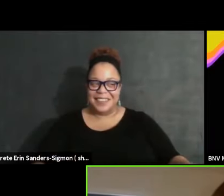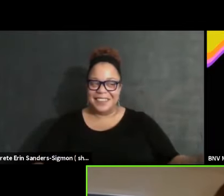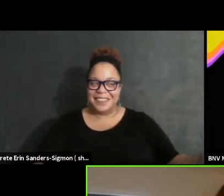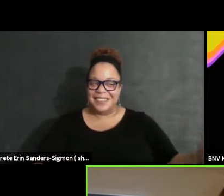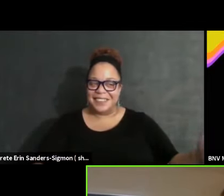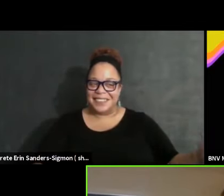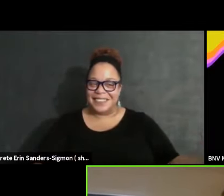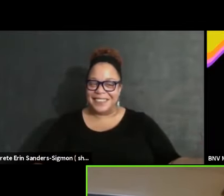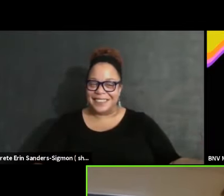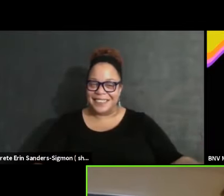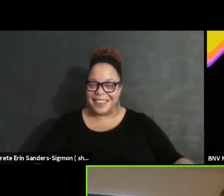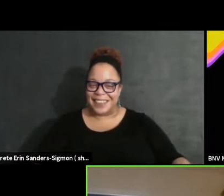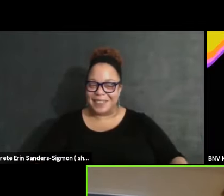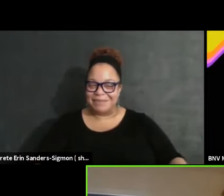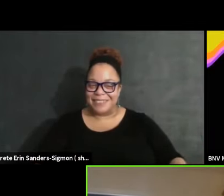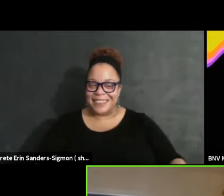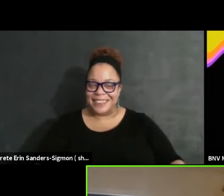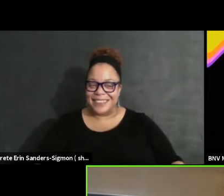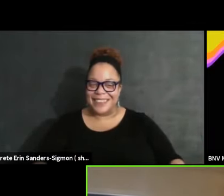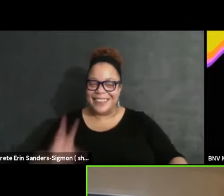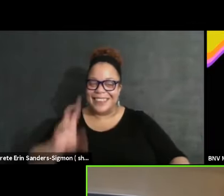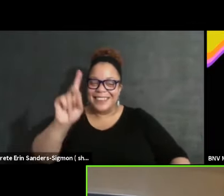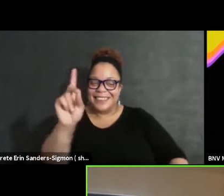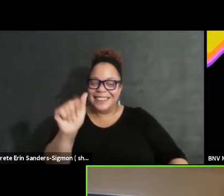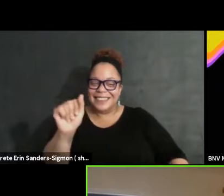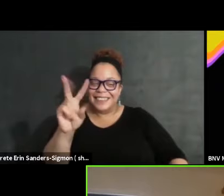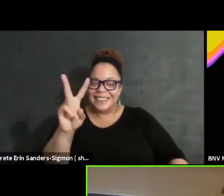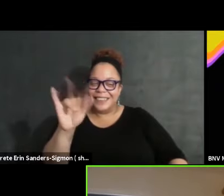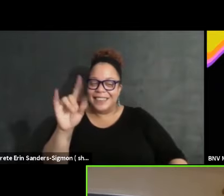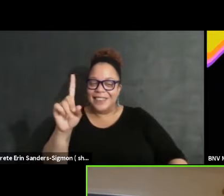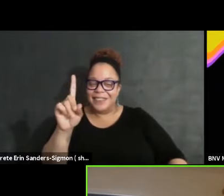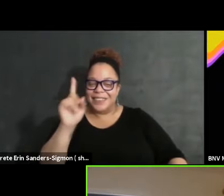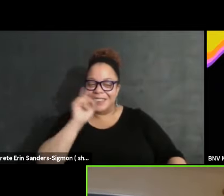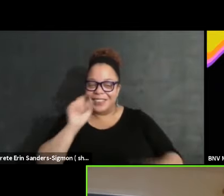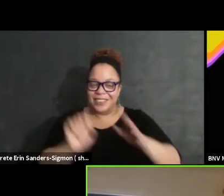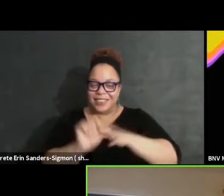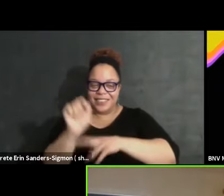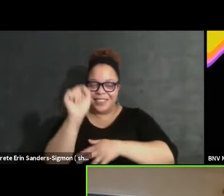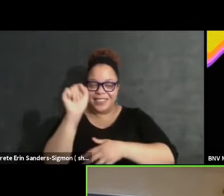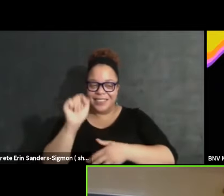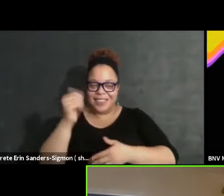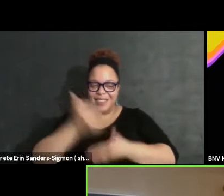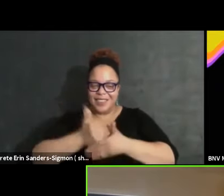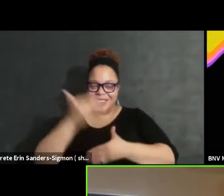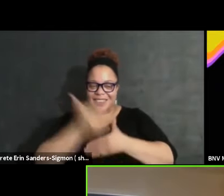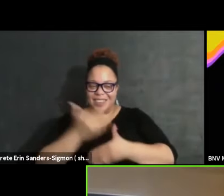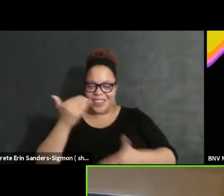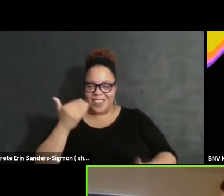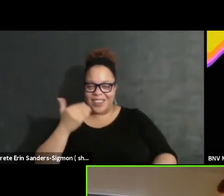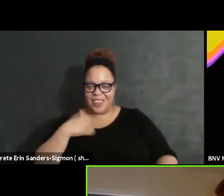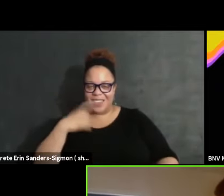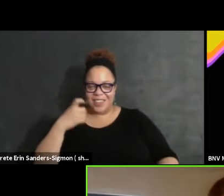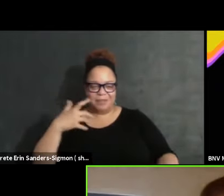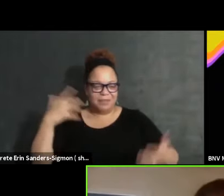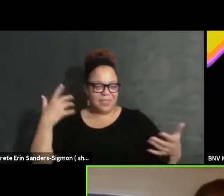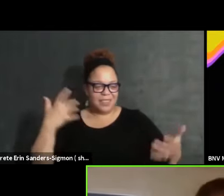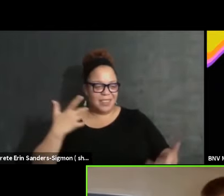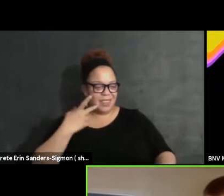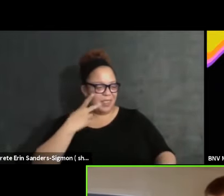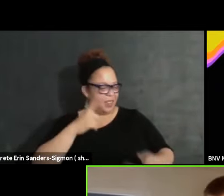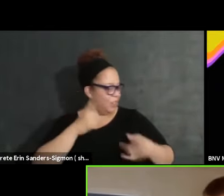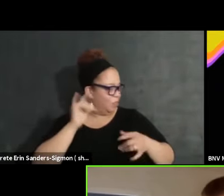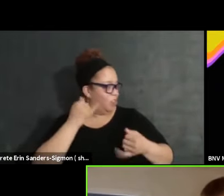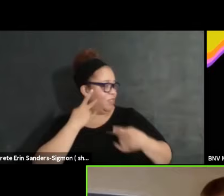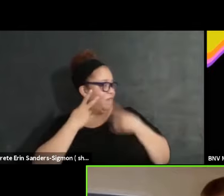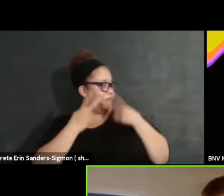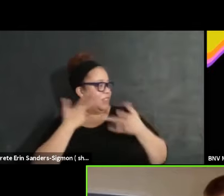Diggs. What's that, man? I was on my Pilates. I'm just in the middle of something right now, if you don't. I'll just come in. Oh, don't. He's coming